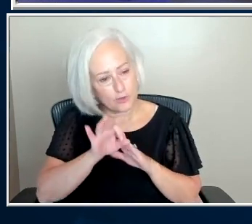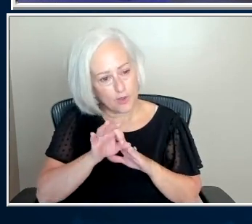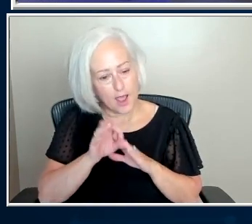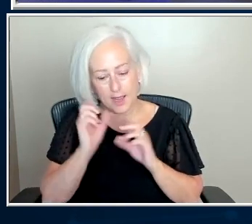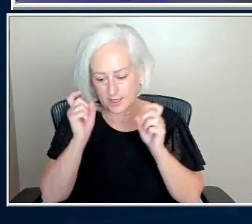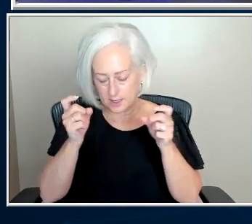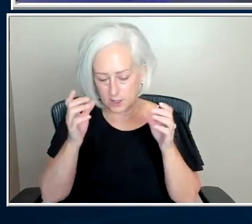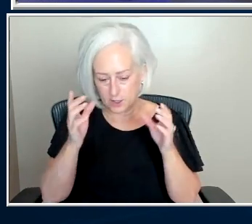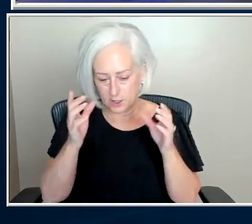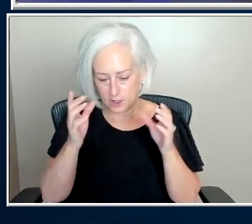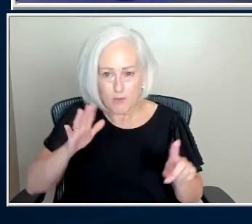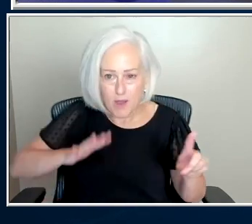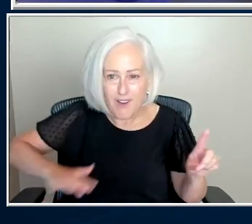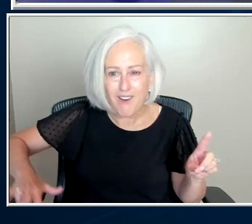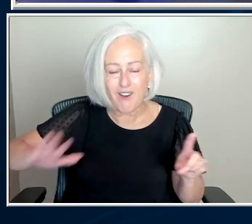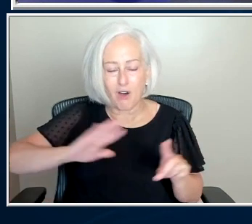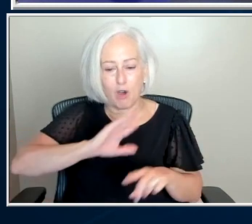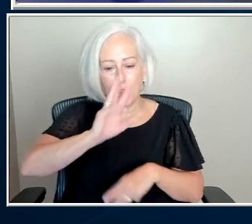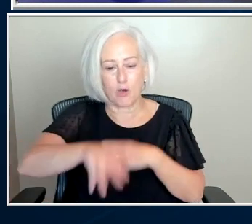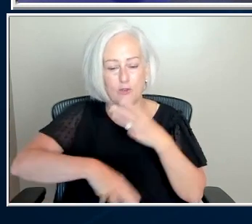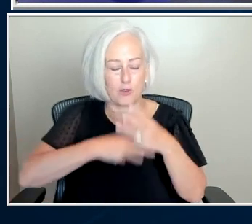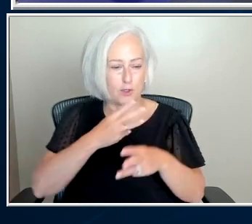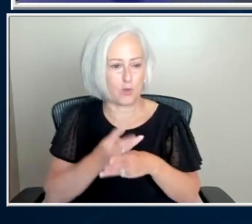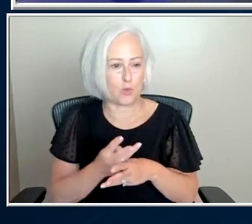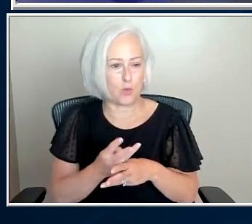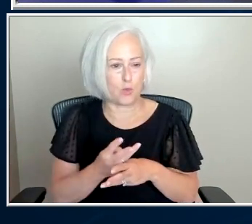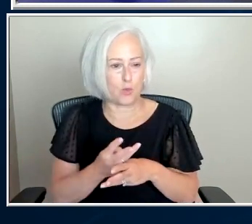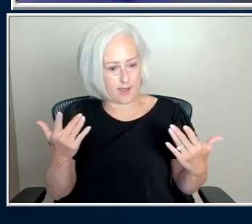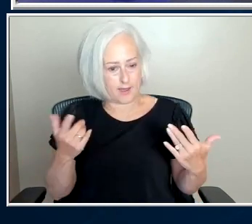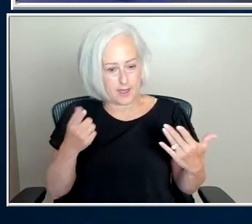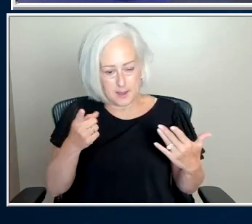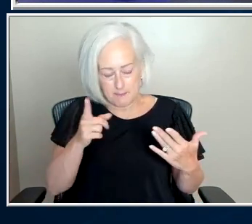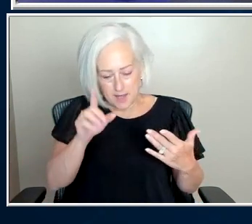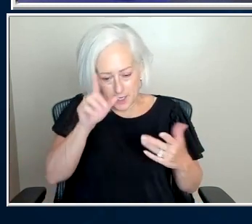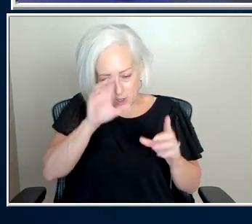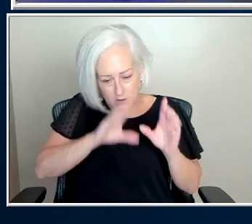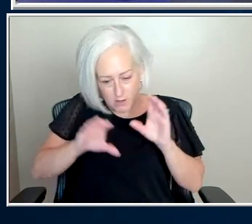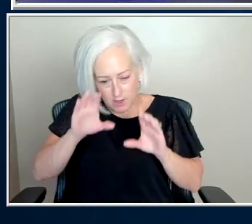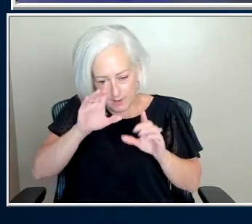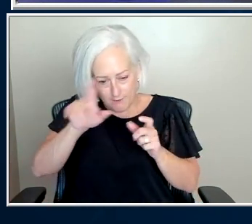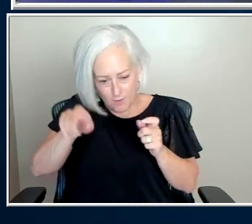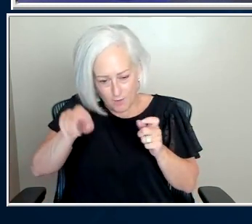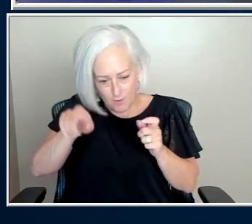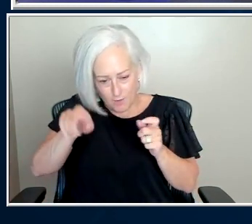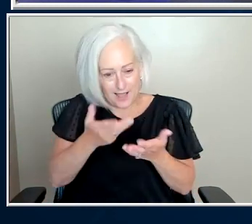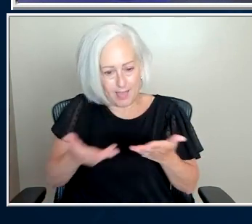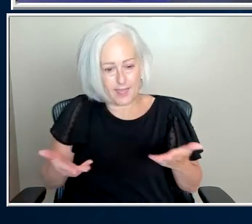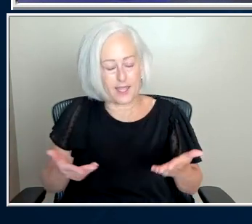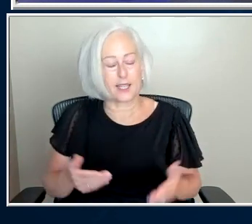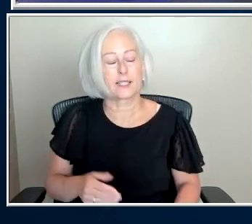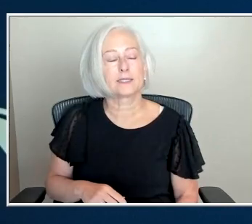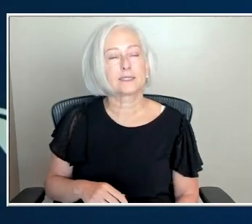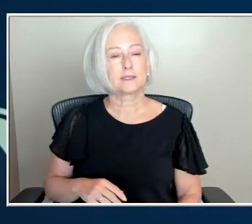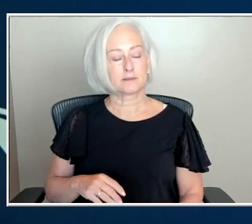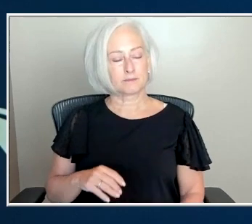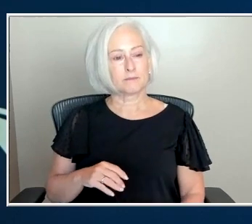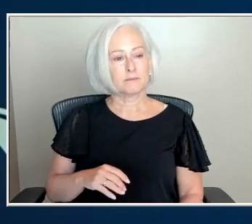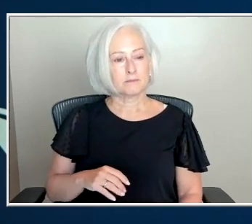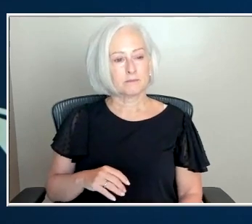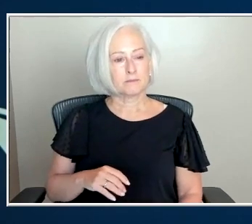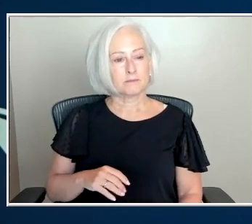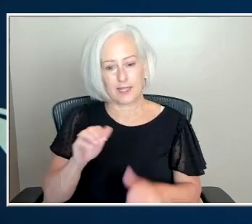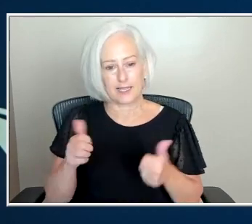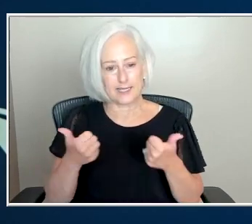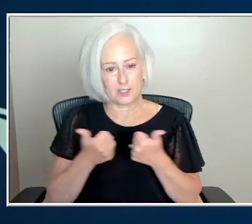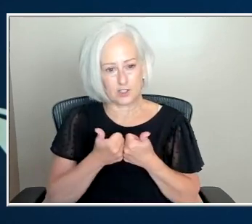casting this wide net, but you're looking for this very specific match. Yes. Well, so it's challenging because we have to have what's